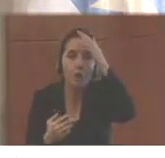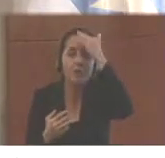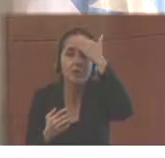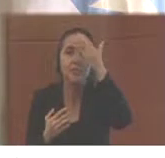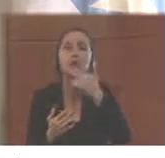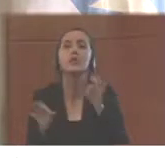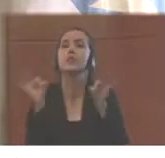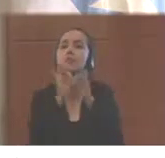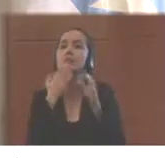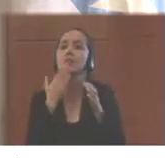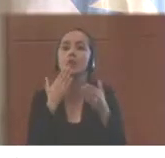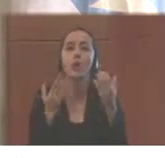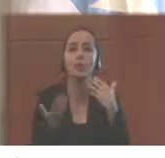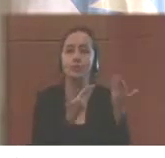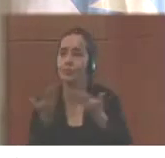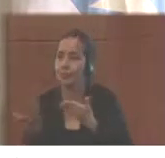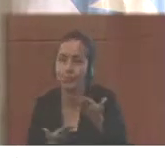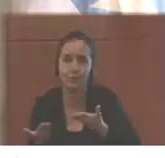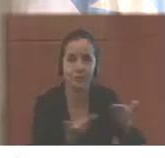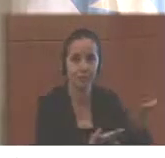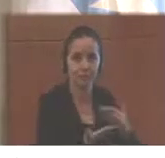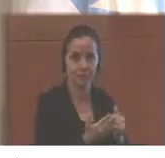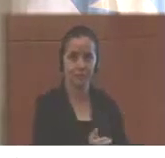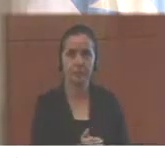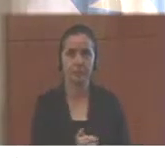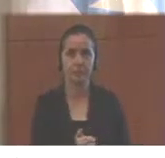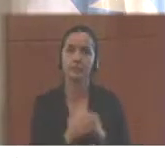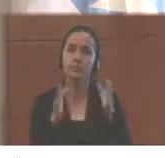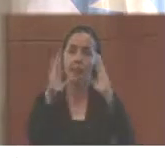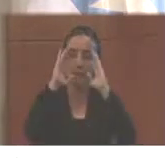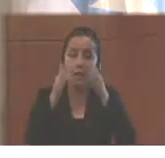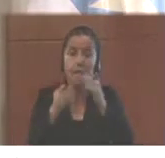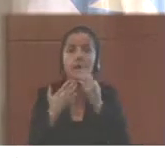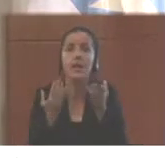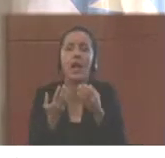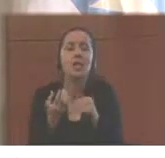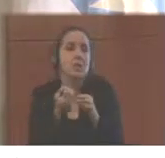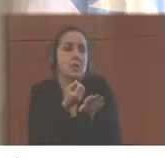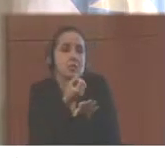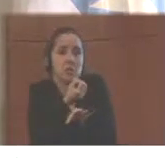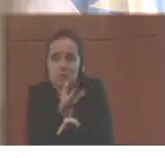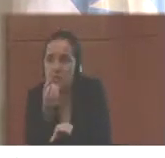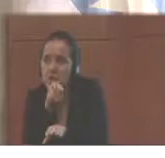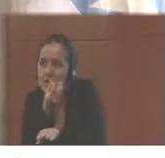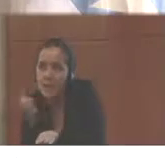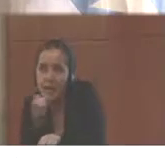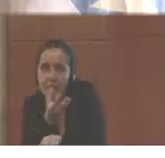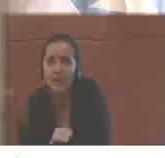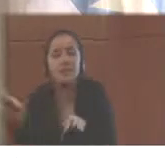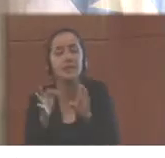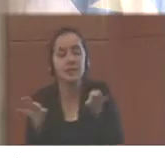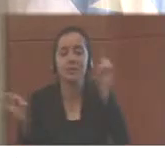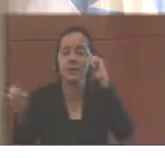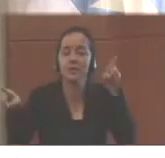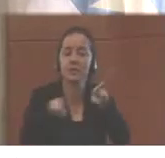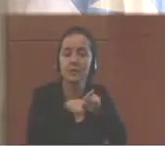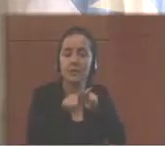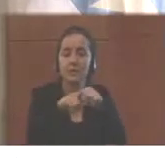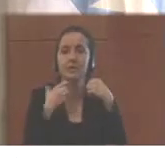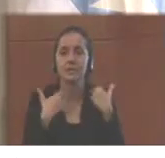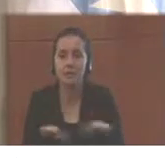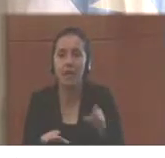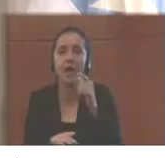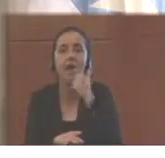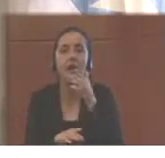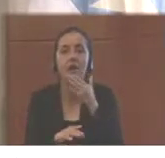the recommendations put forward by the enhanced CDM strategy and the HFA and beyond. We do this as we aim to